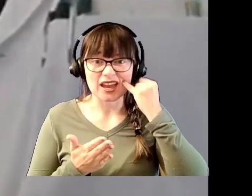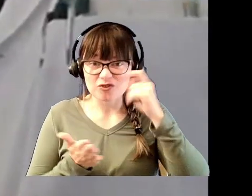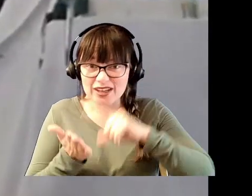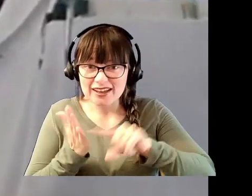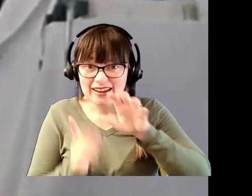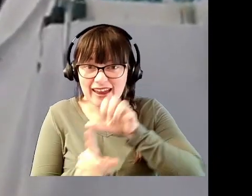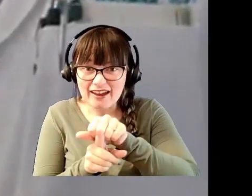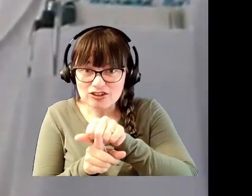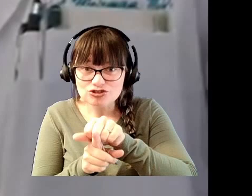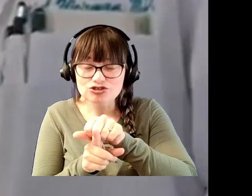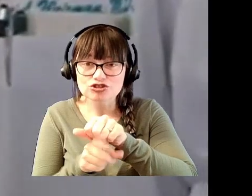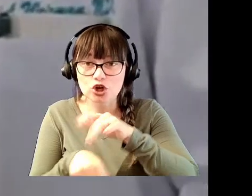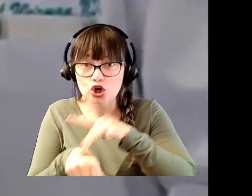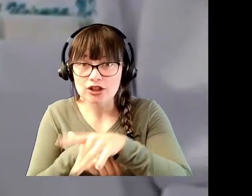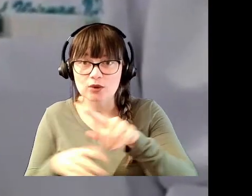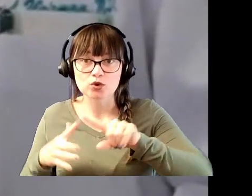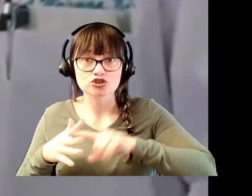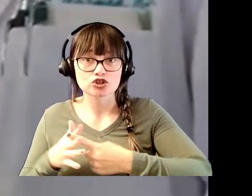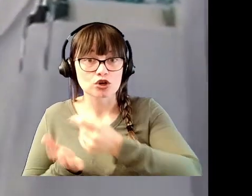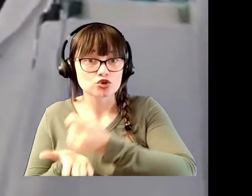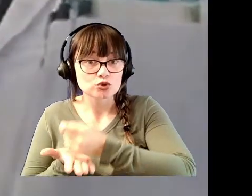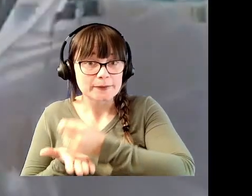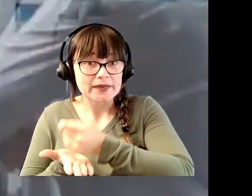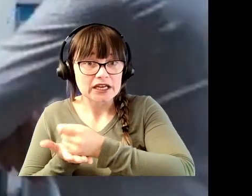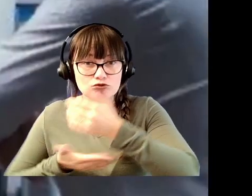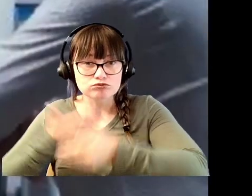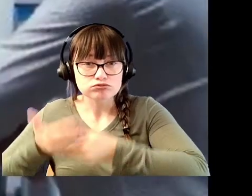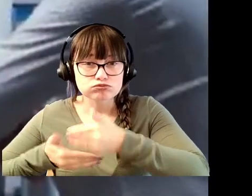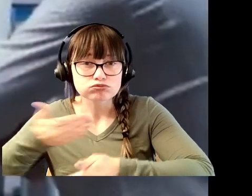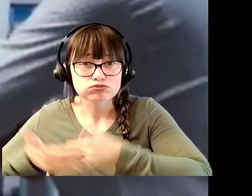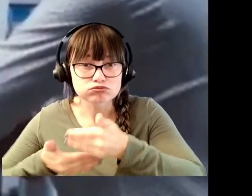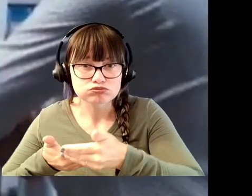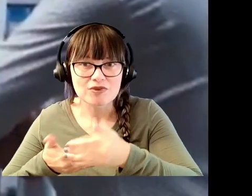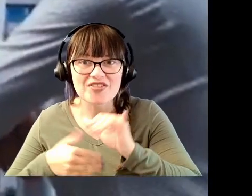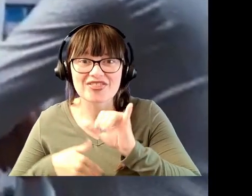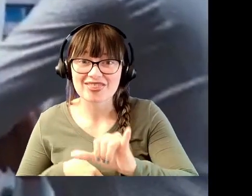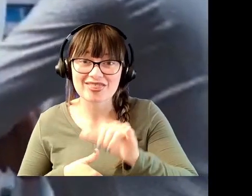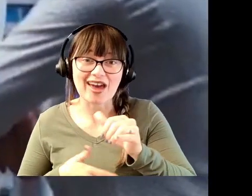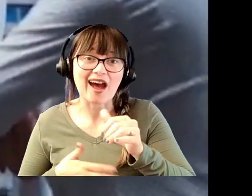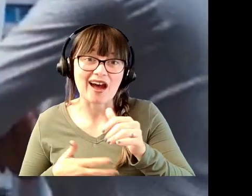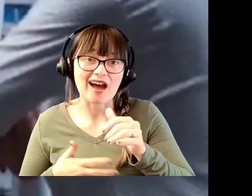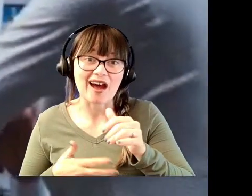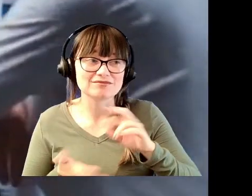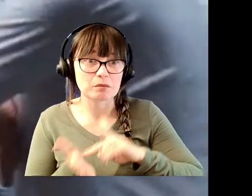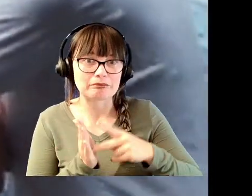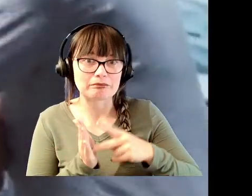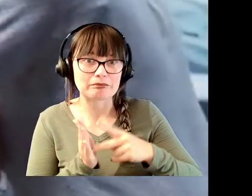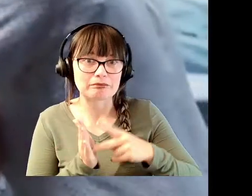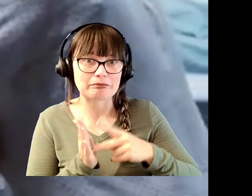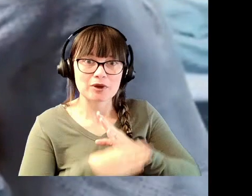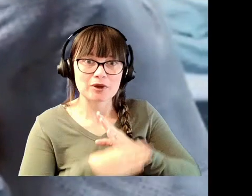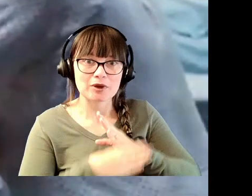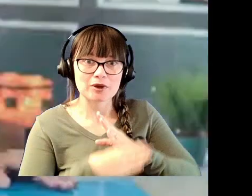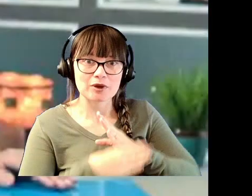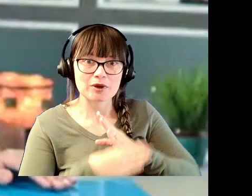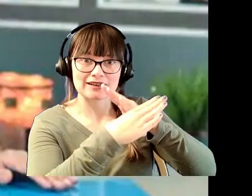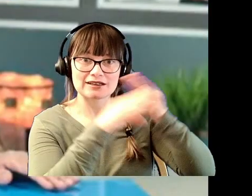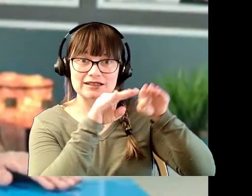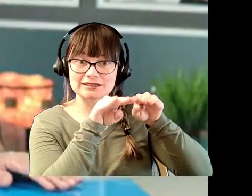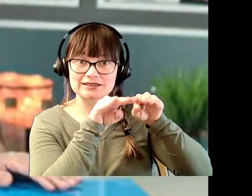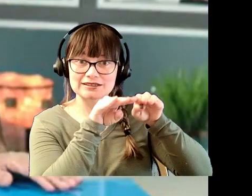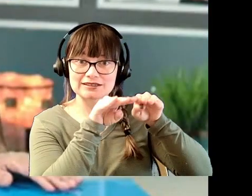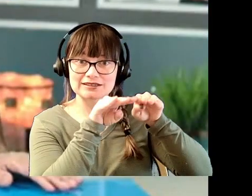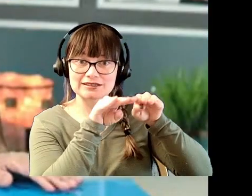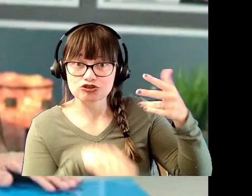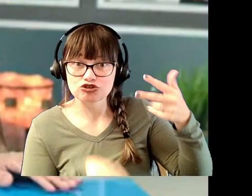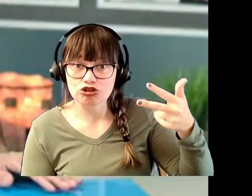early and we start the treatment, then we kind of forego getting into that stage 3 or stage 4. The problem